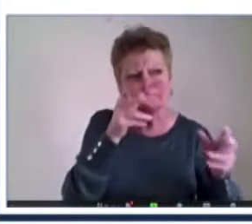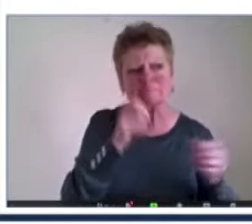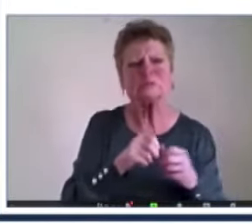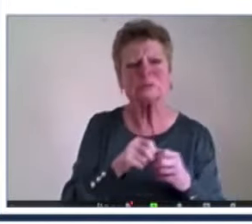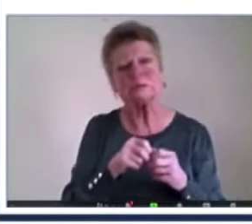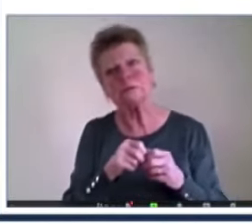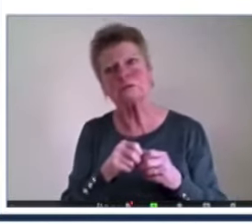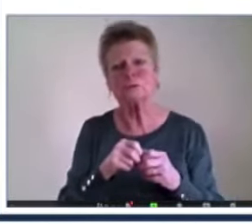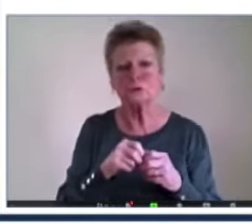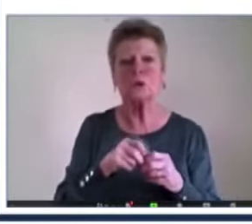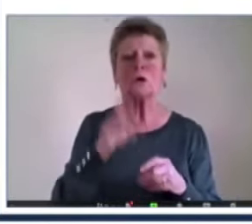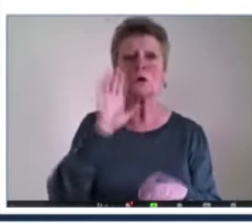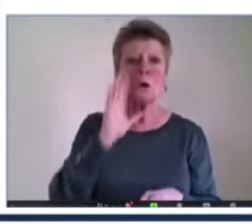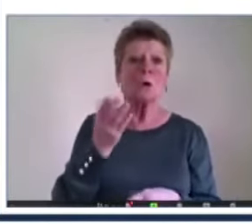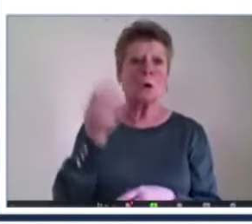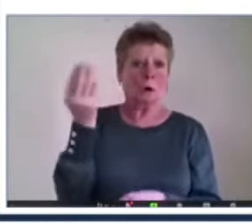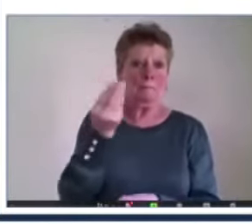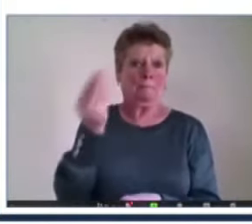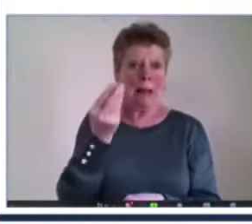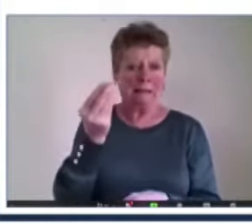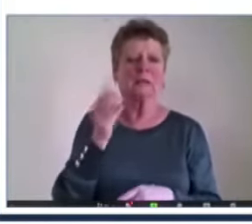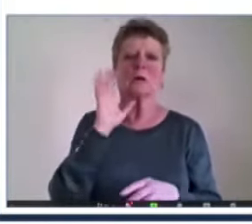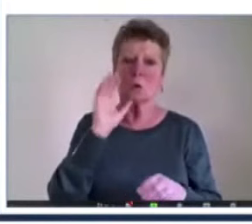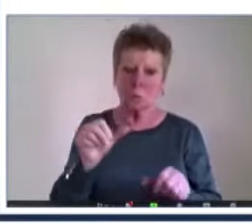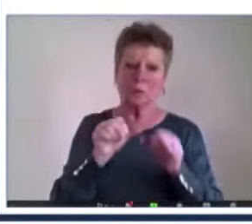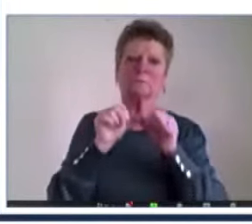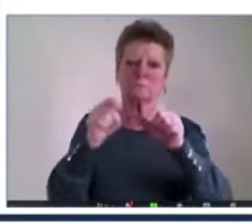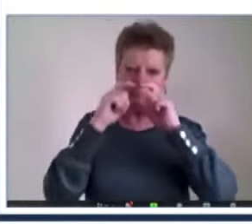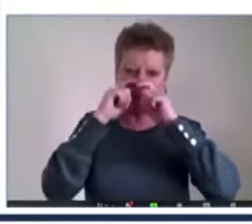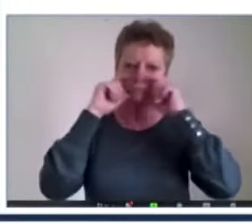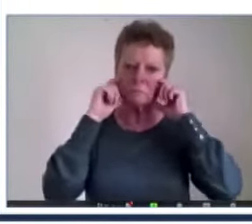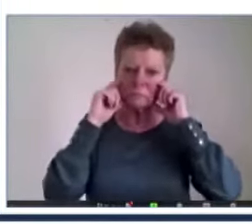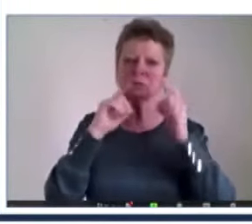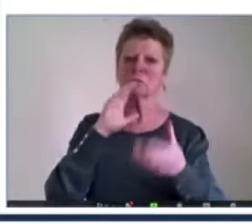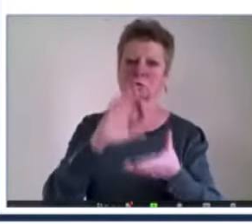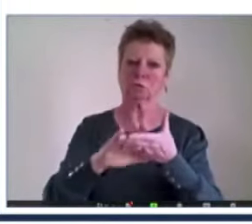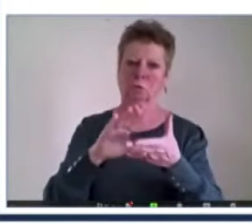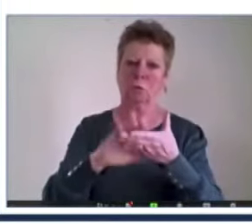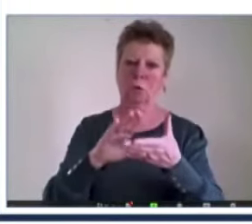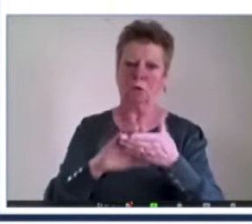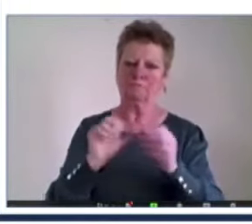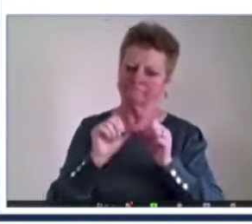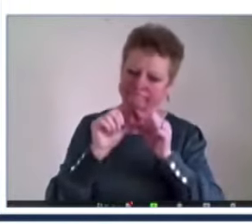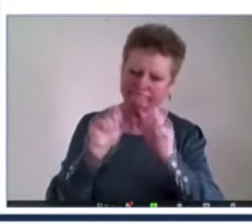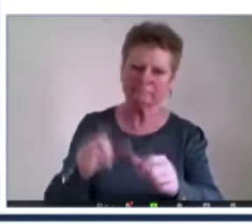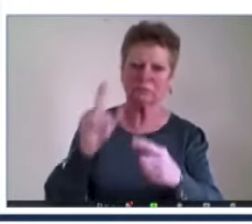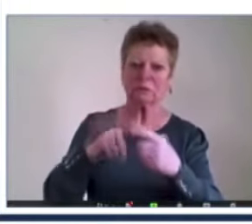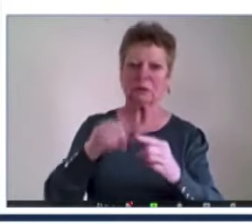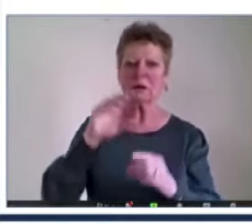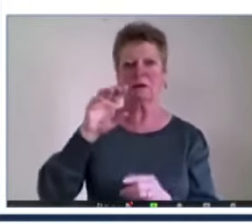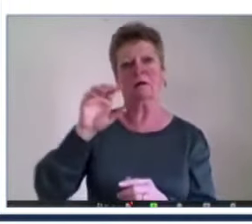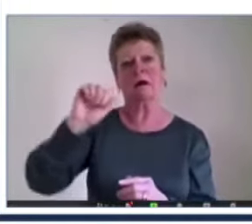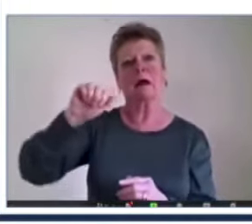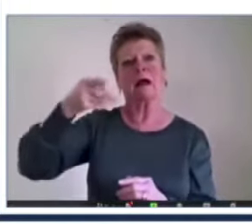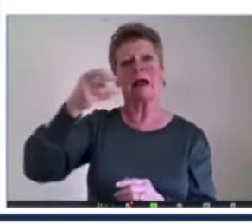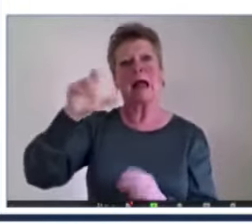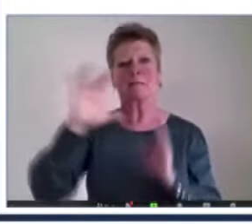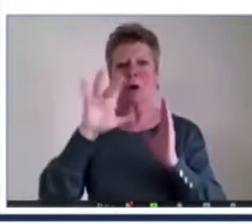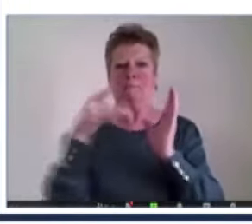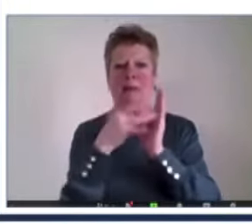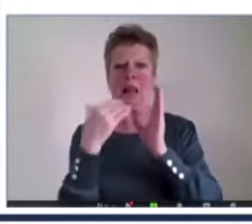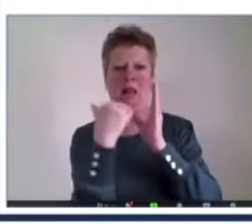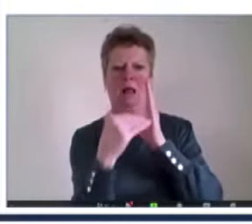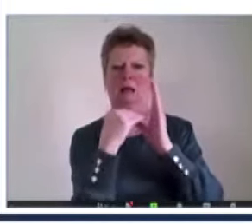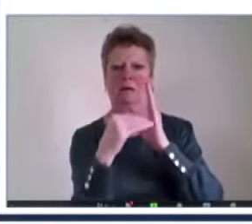restrictions. We will be continuing to mask in schools until mid-April. School is essential. We've talked about this before,